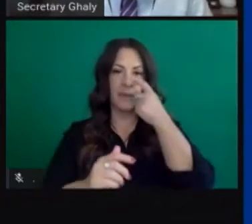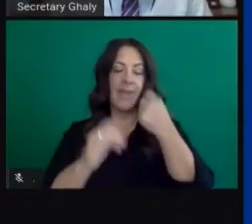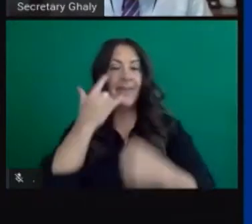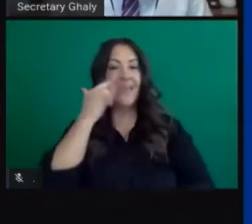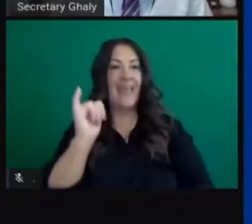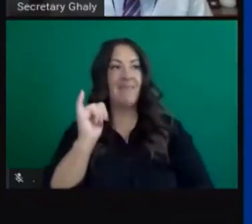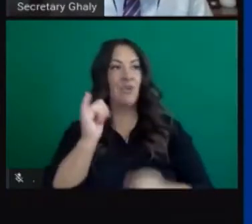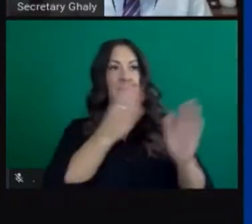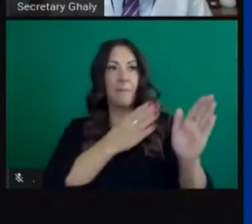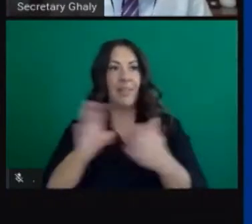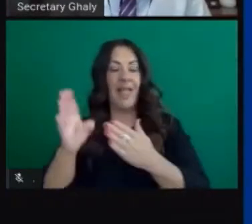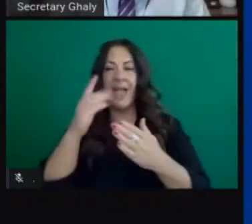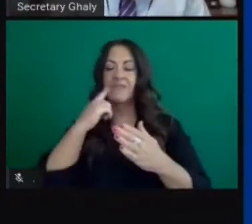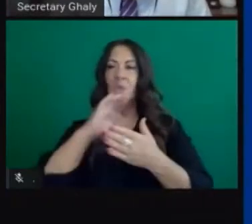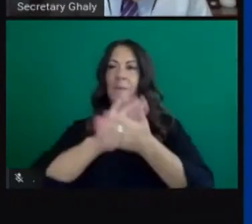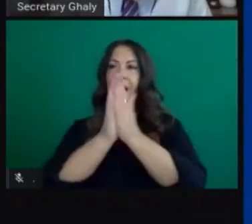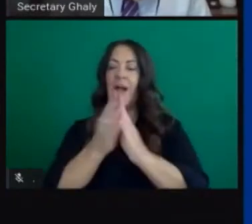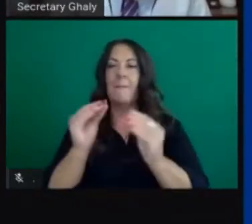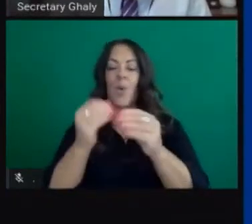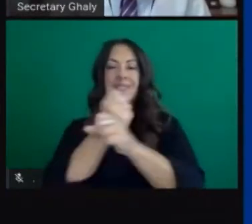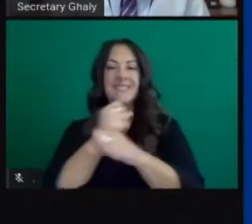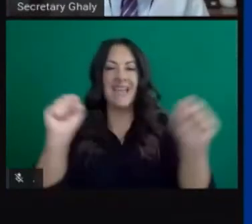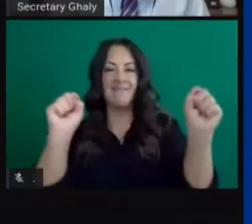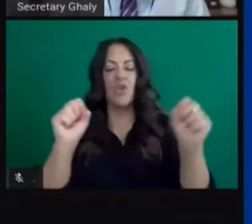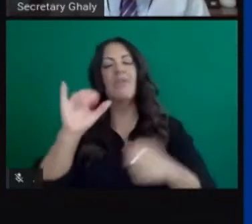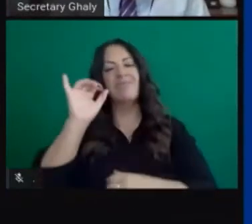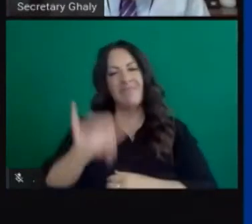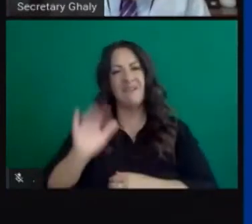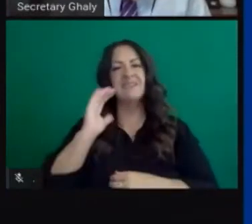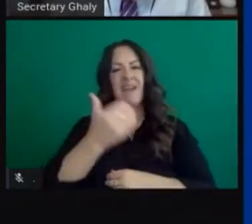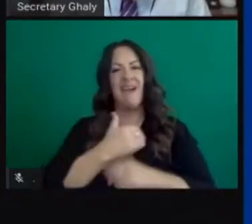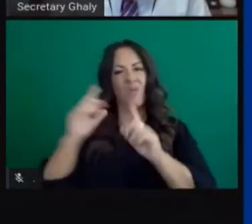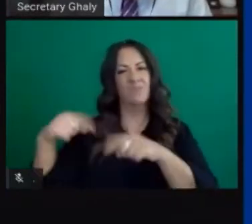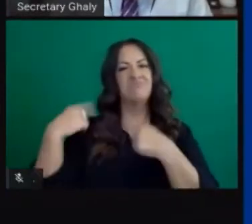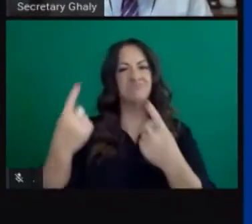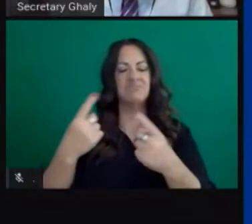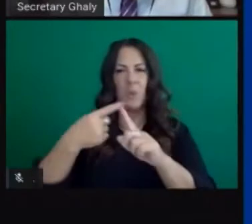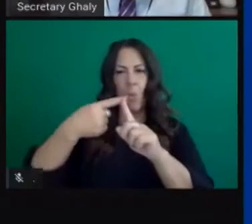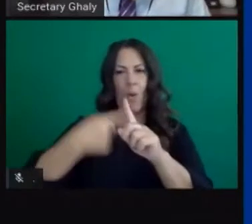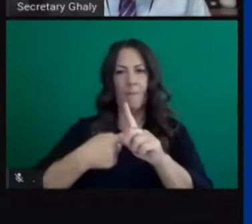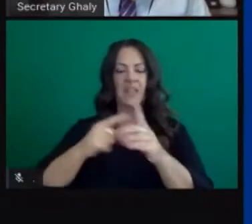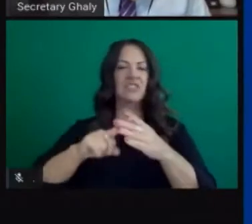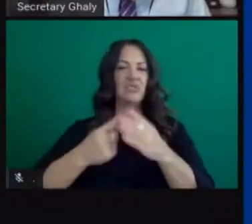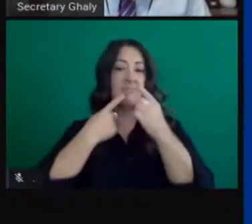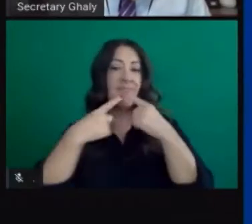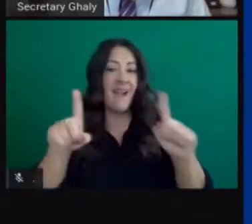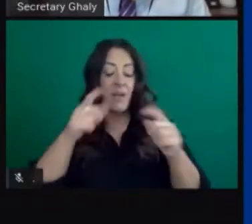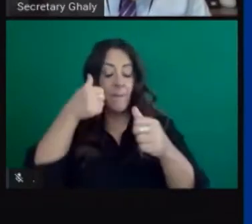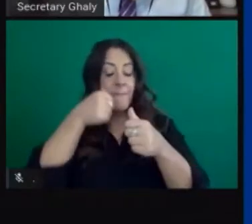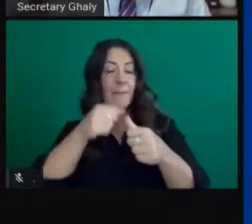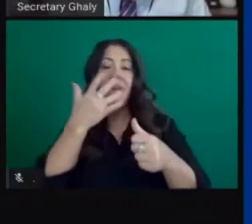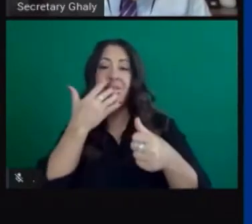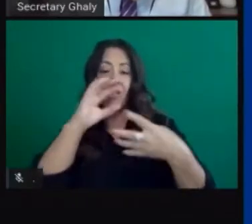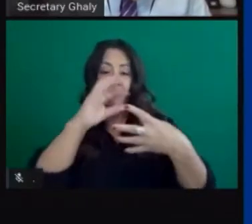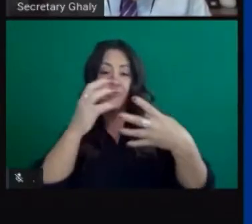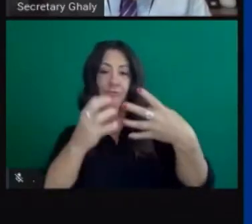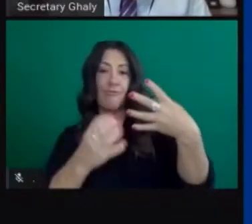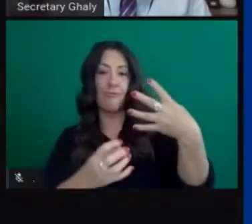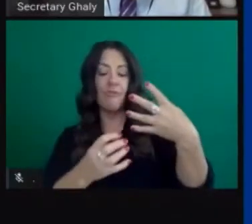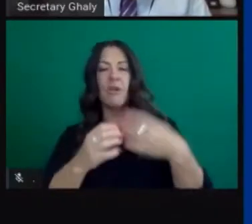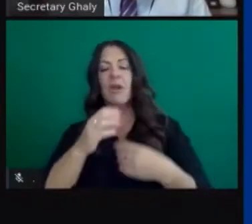safer economy is our strategy, now just over a month old, for criteria to loosen and